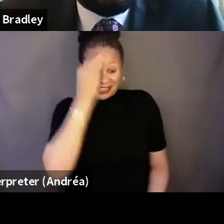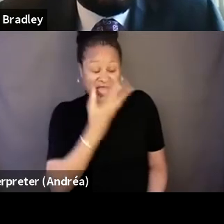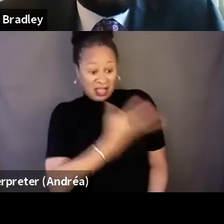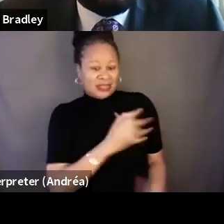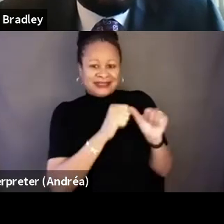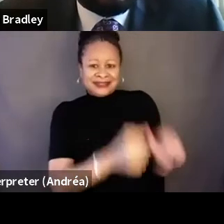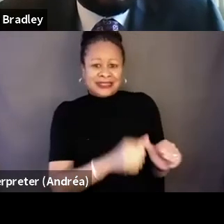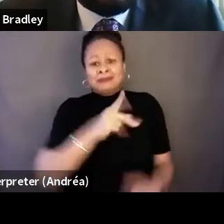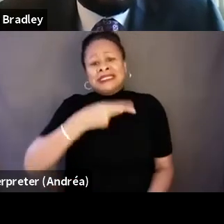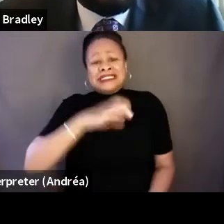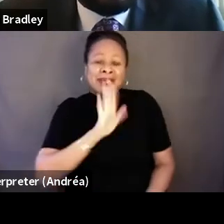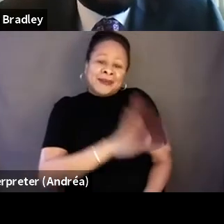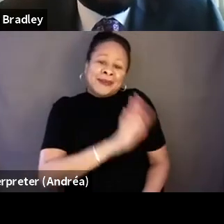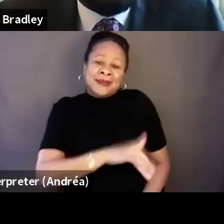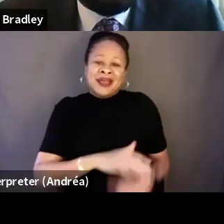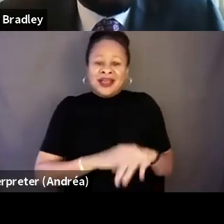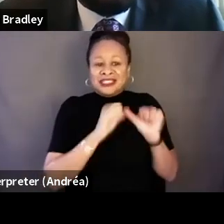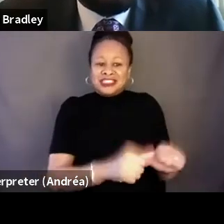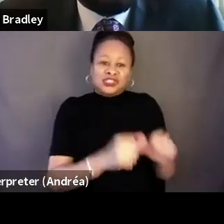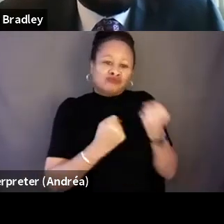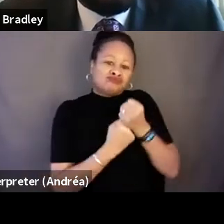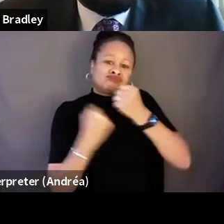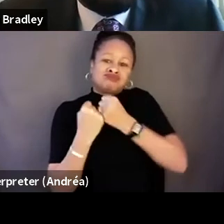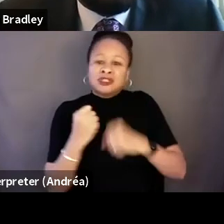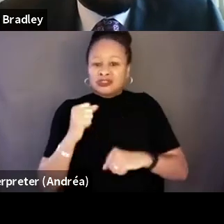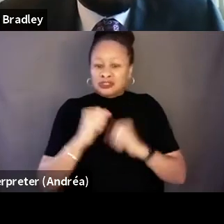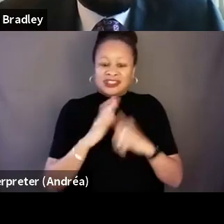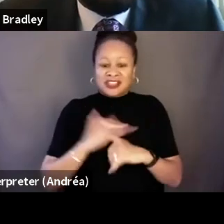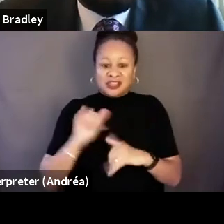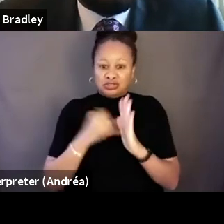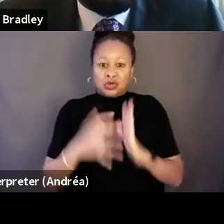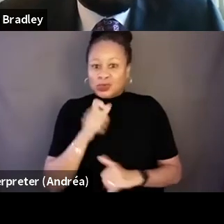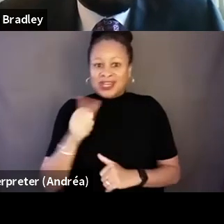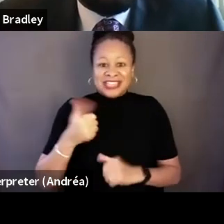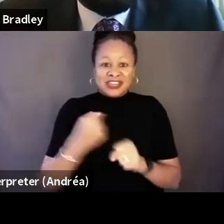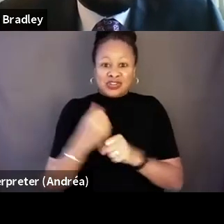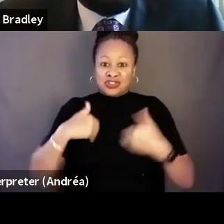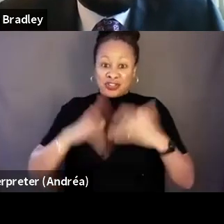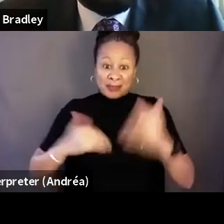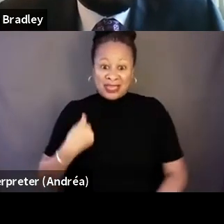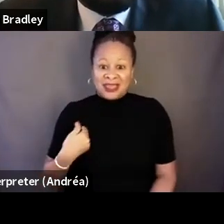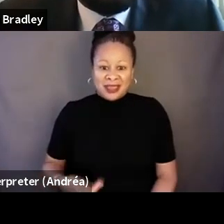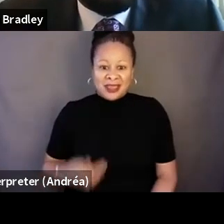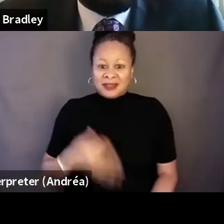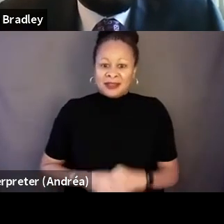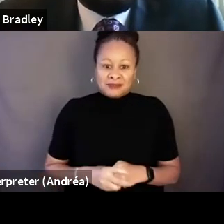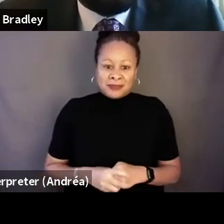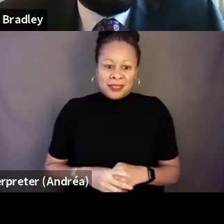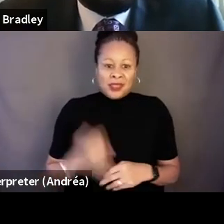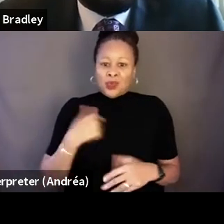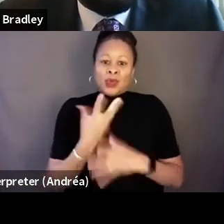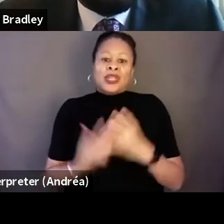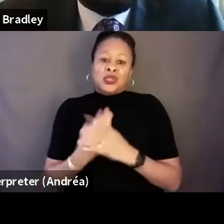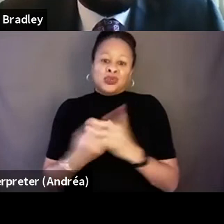being PC and to keep upholding these structures to, journalists that are 10 years younger than I am, I mean, we'd be losing